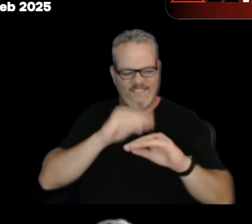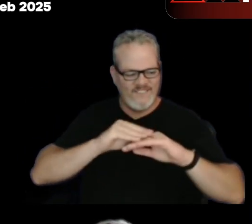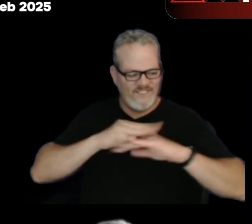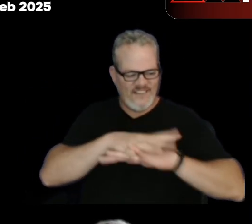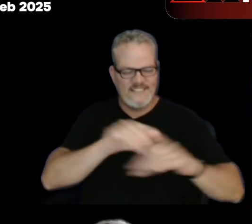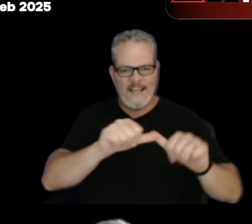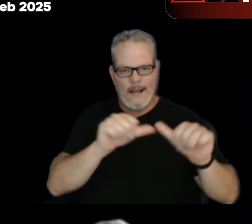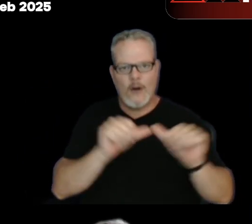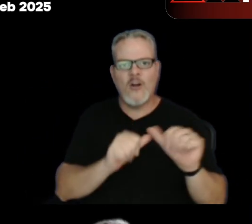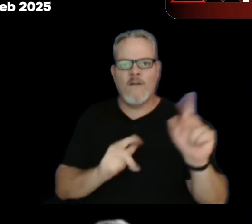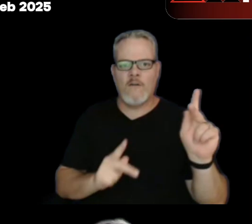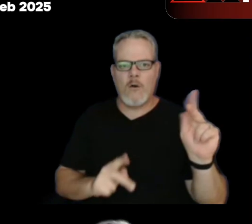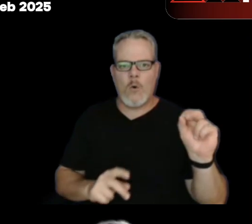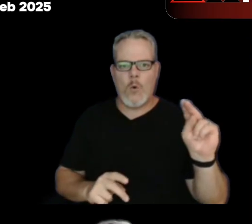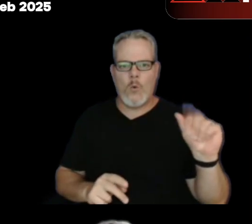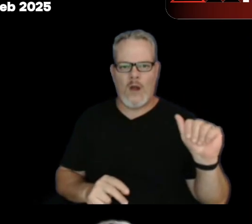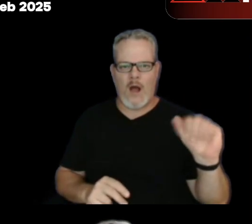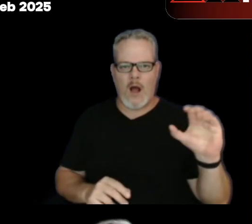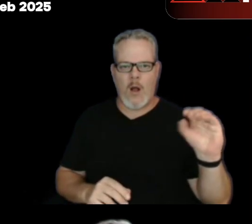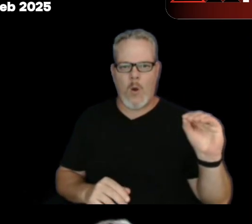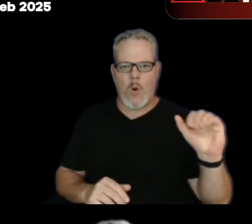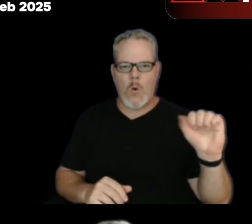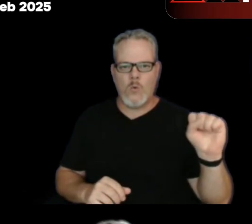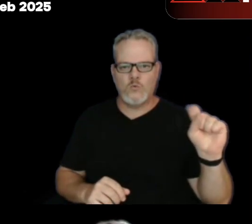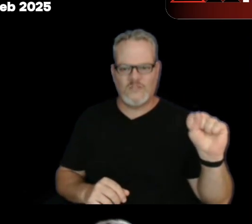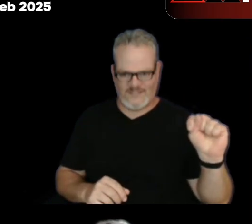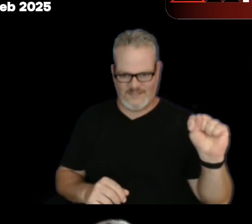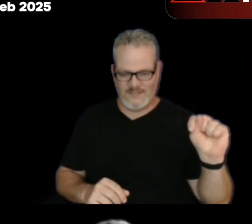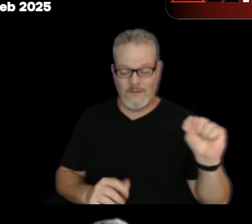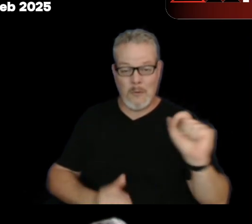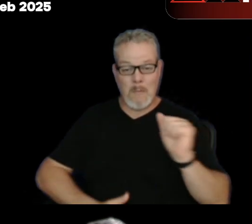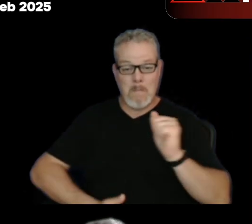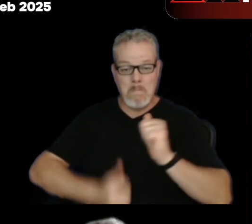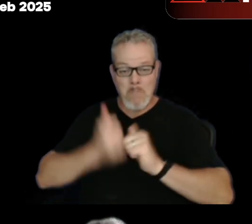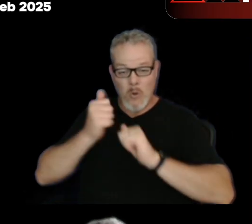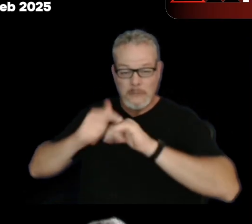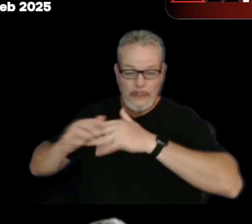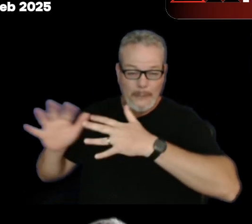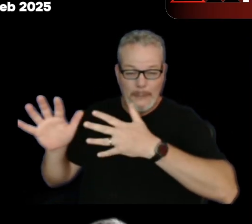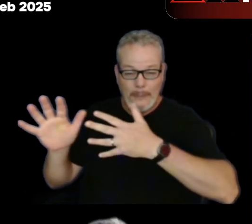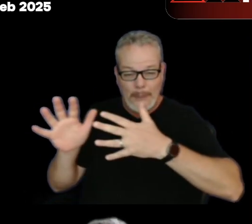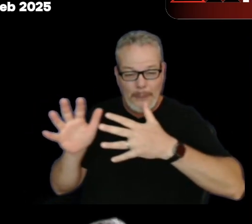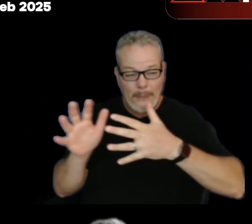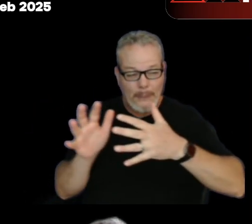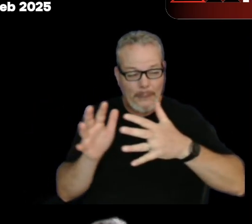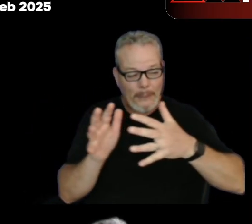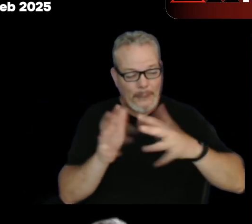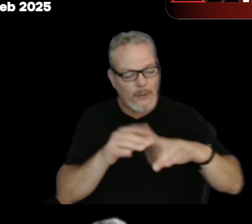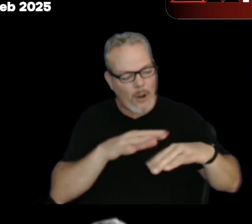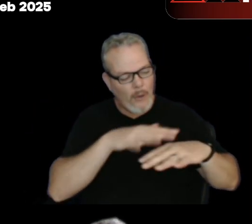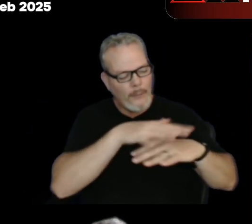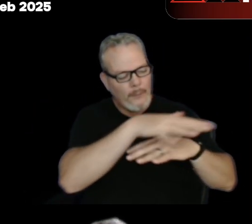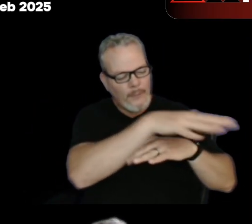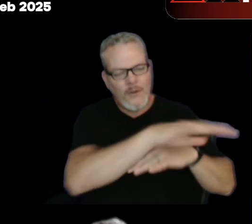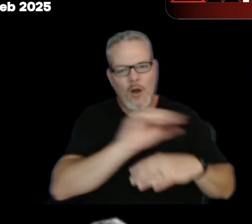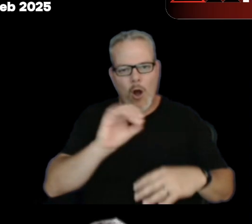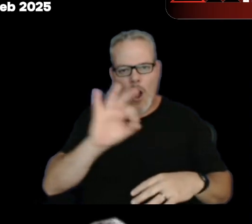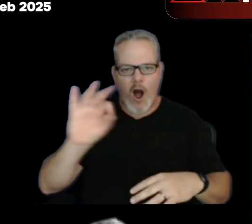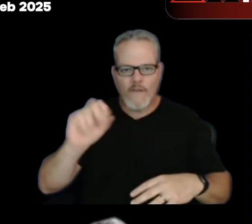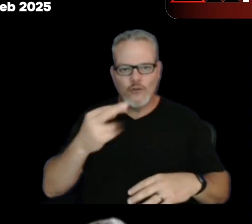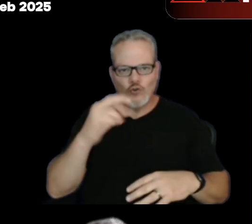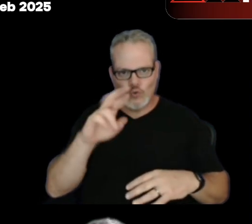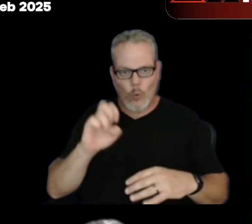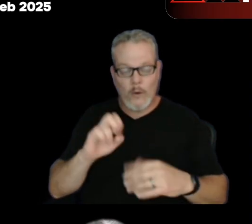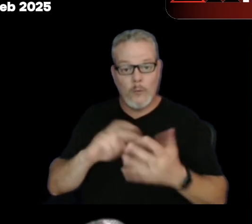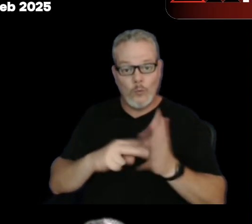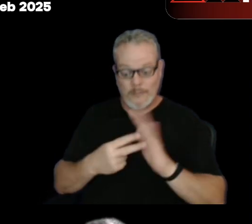here. For the most part, everything is blowing offshore with this pattern, which has kept the Hilo side fairly in the